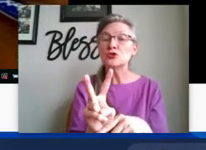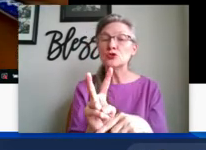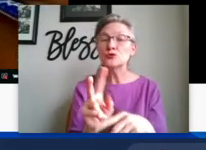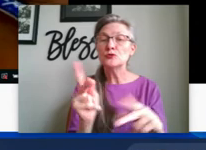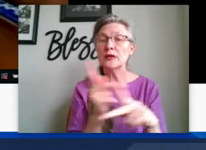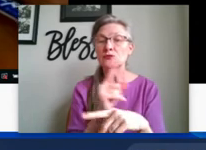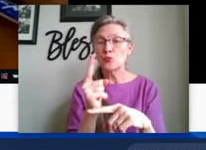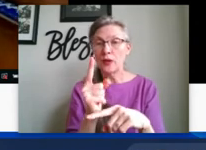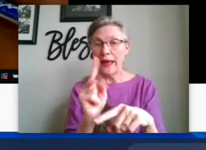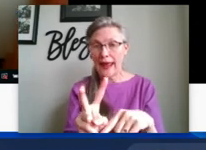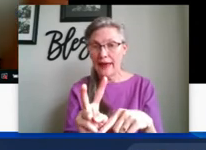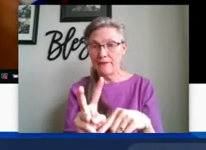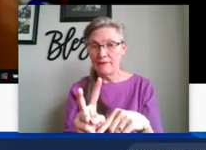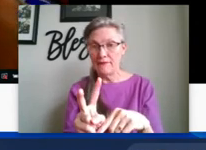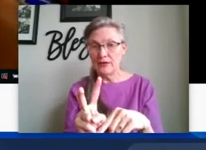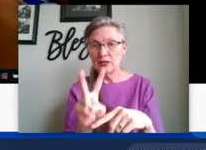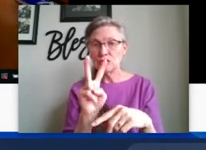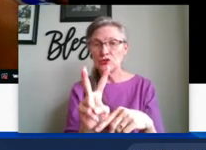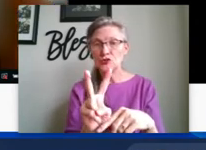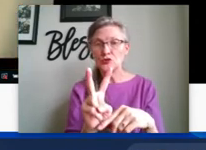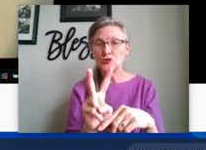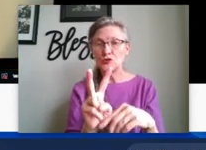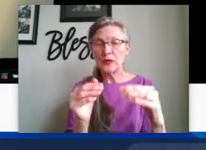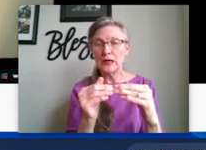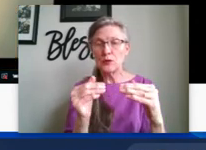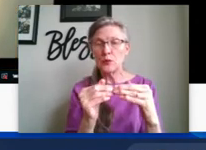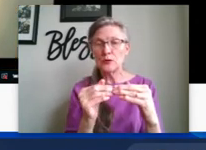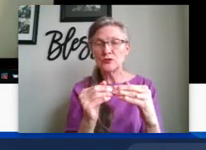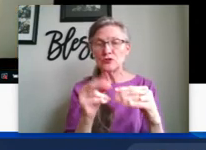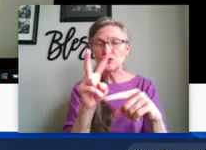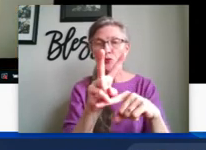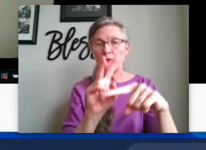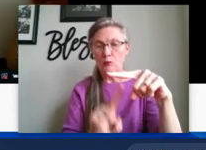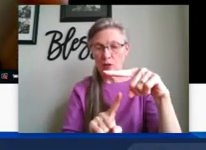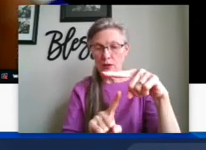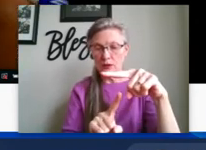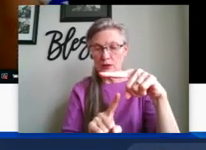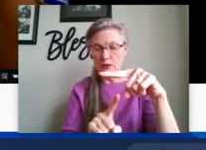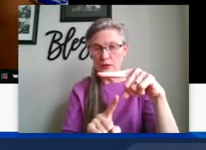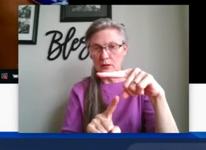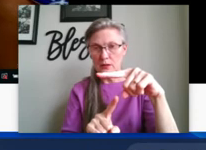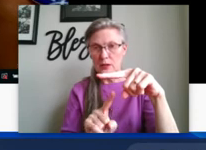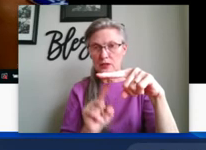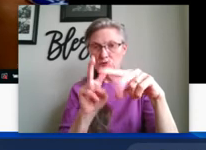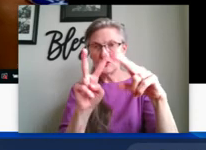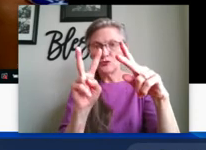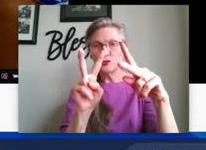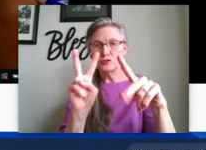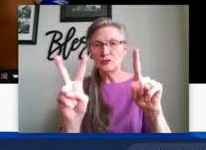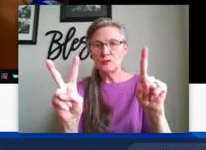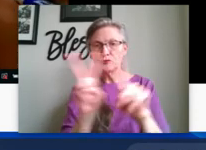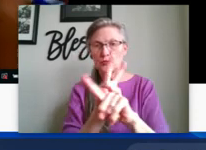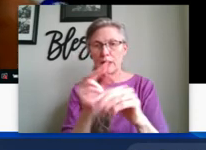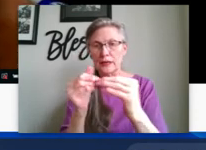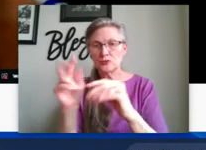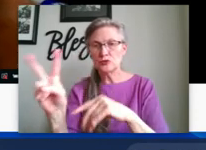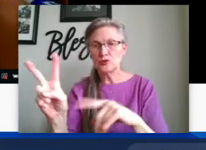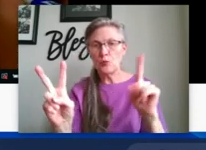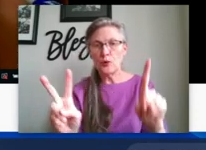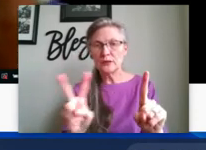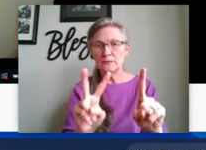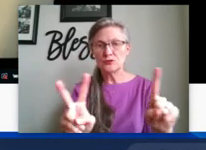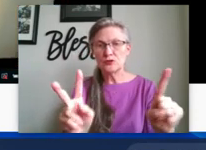times 1/2. 2 is equivalent to 2/1, so 2 times 1 is 2, and